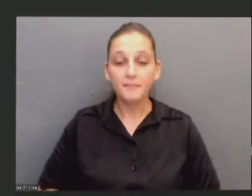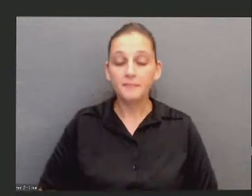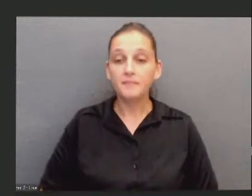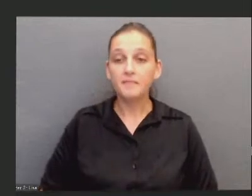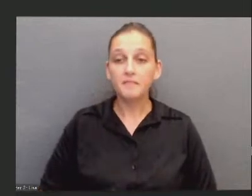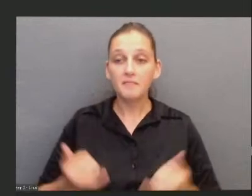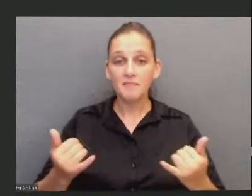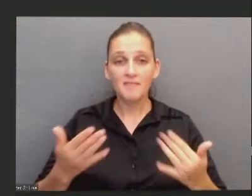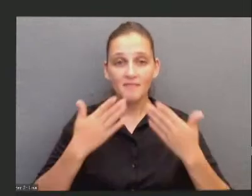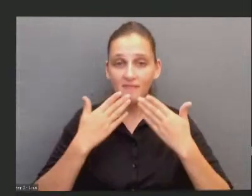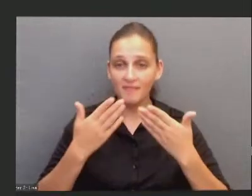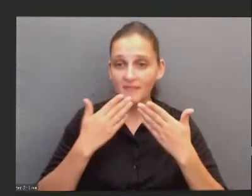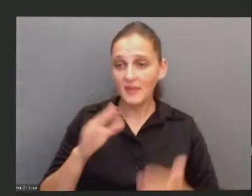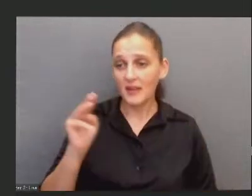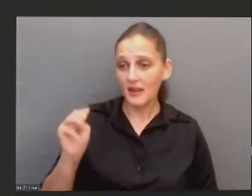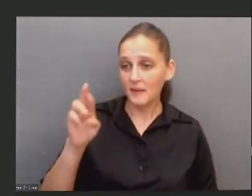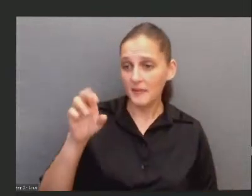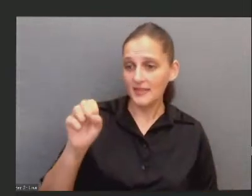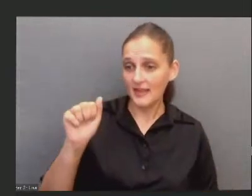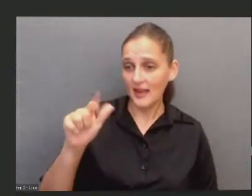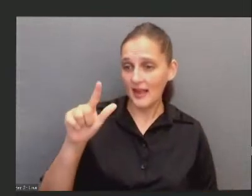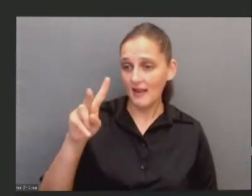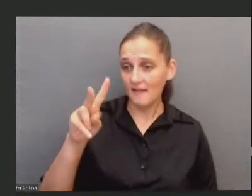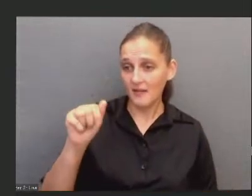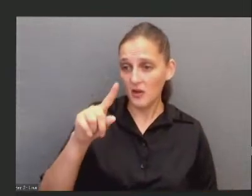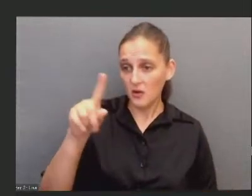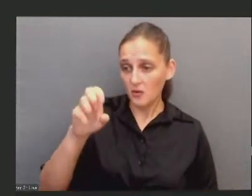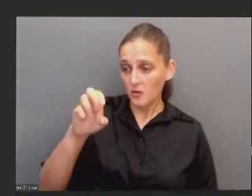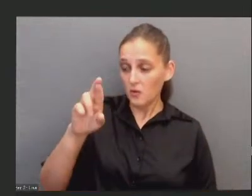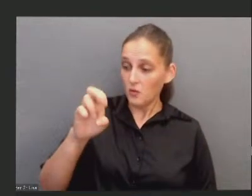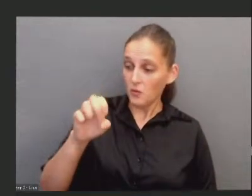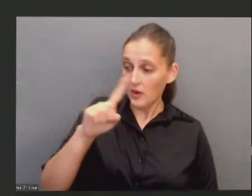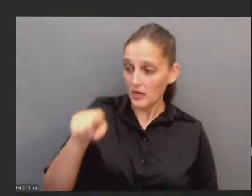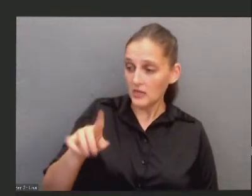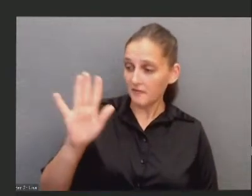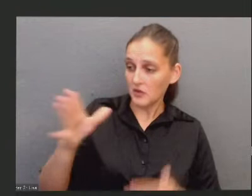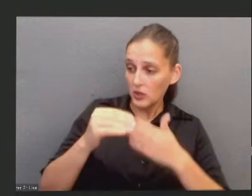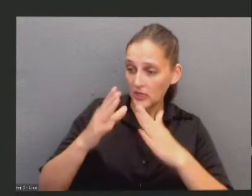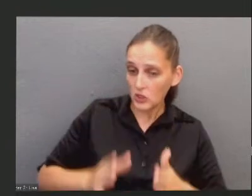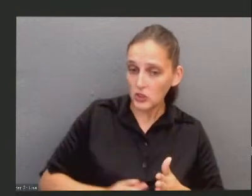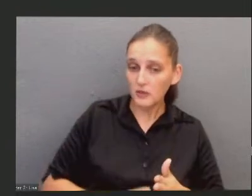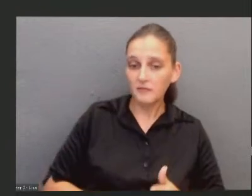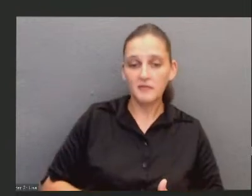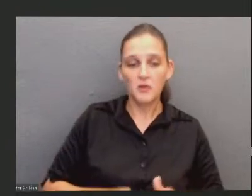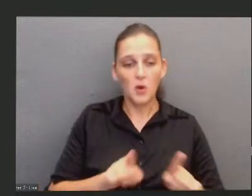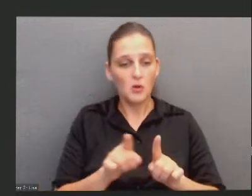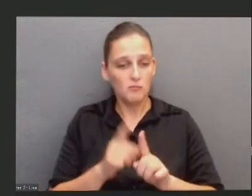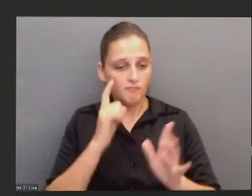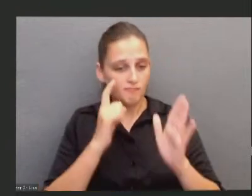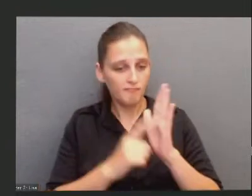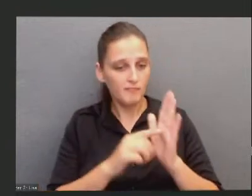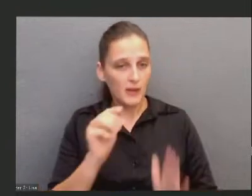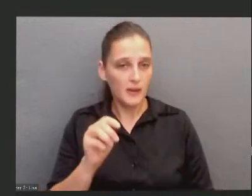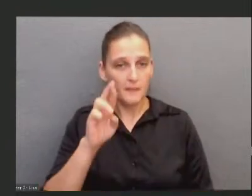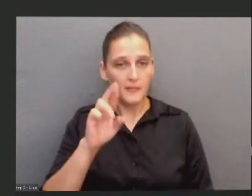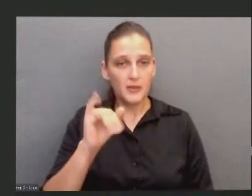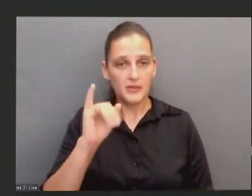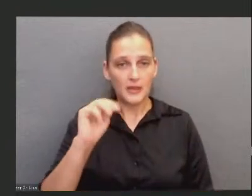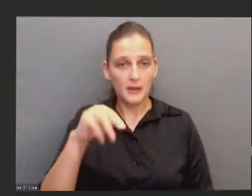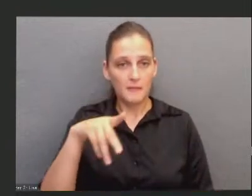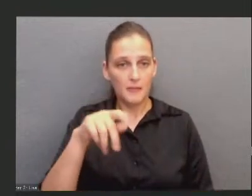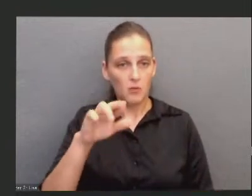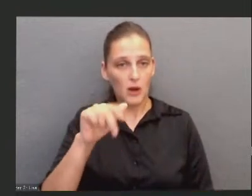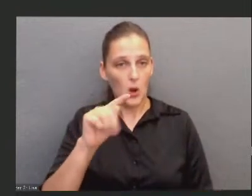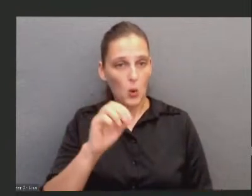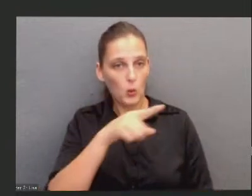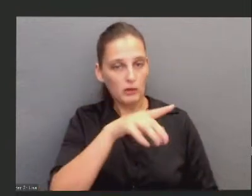thank you, Ms. Alvarez, one more time for the leadership. And of course, as many have acknowledged, Mr. Imperato stepping in